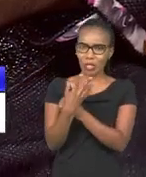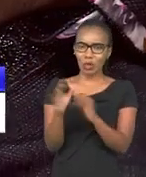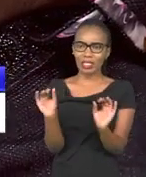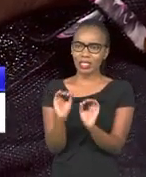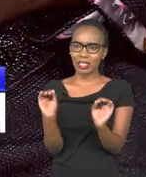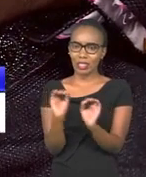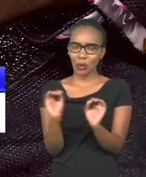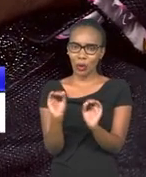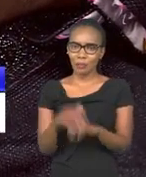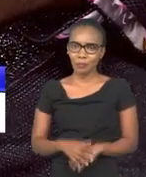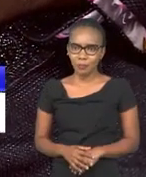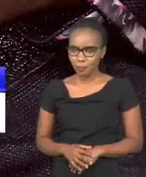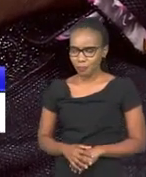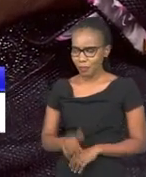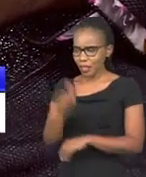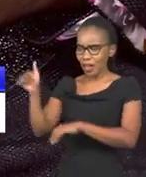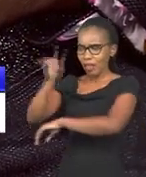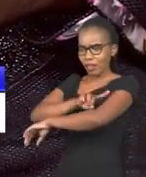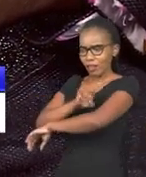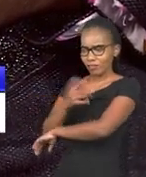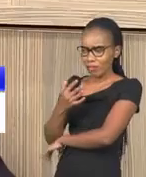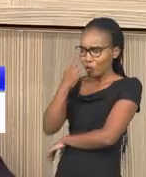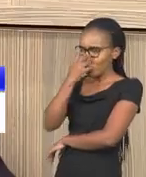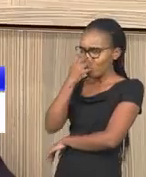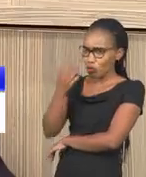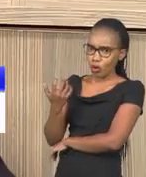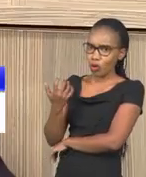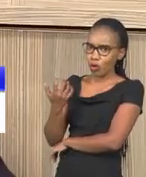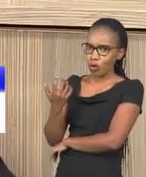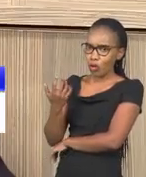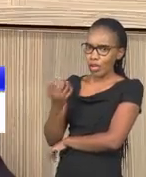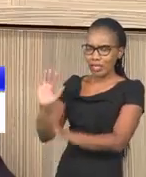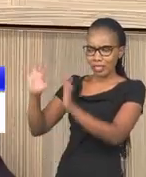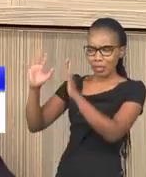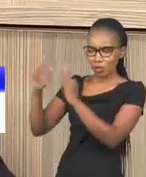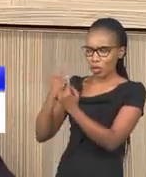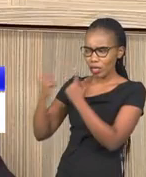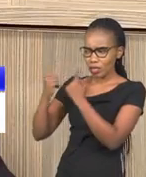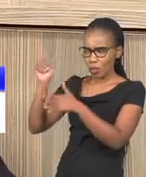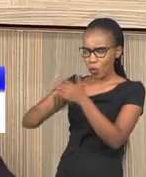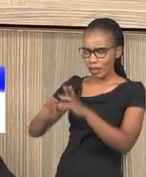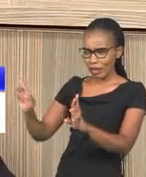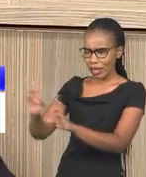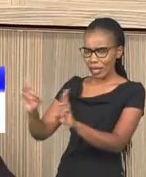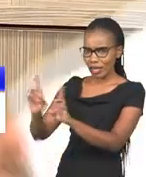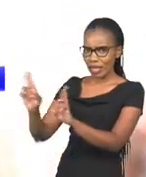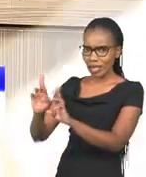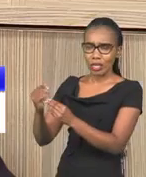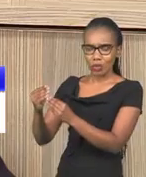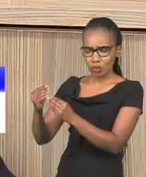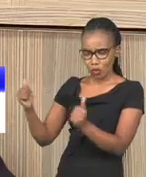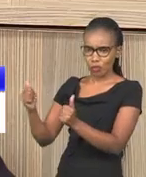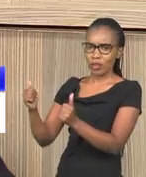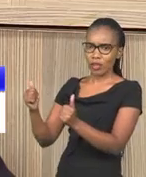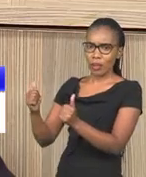speculation. So the other day we saw that the deputy president, in a certain function, he said he's ready to tackle the deep state, according to